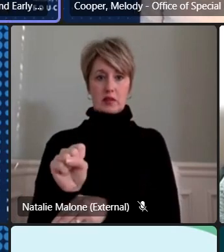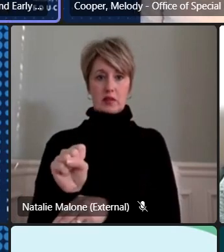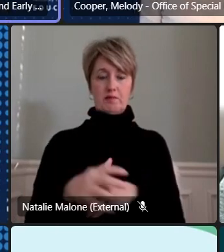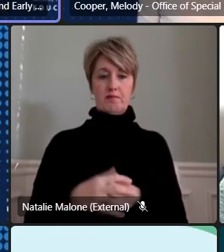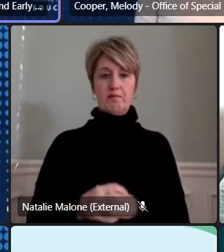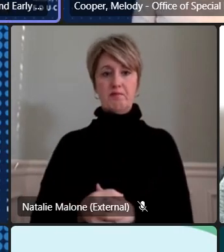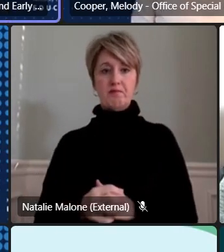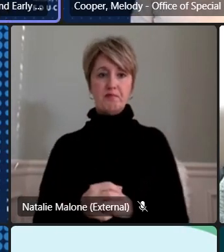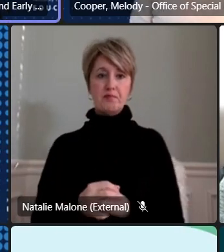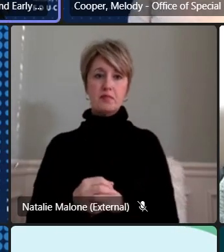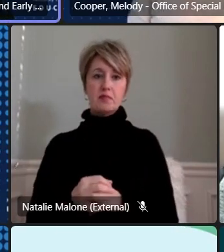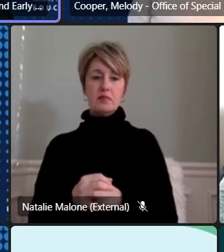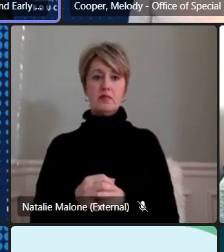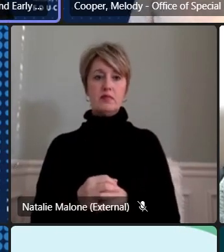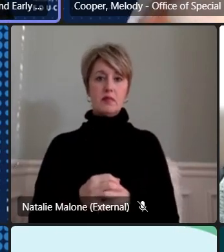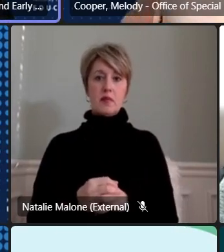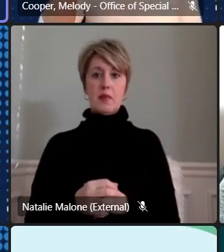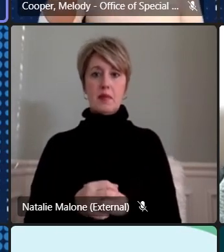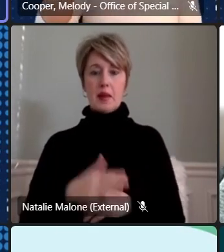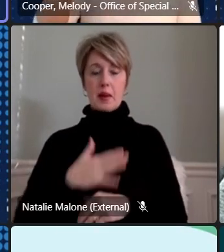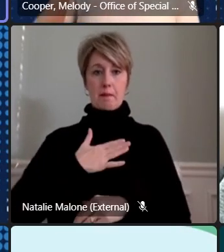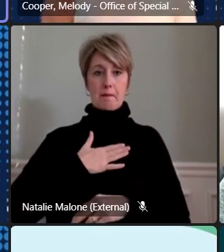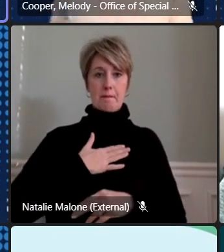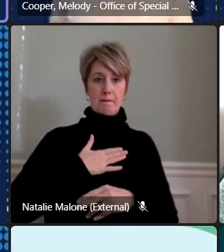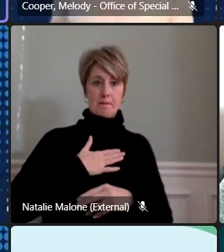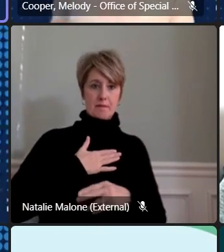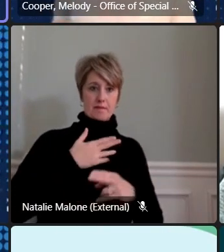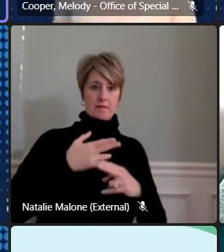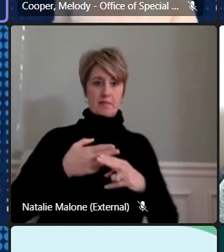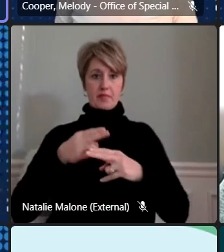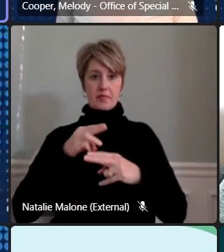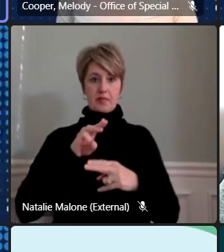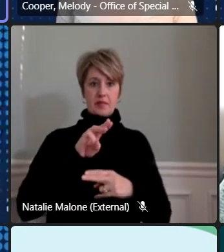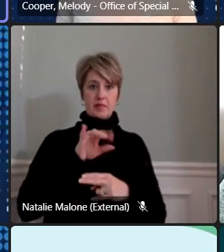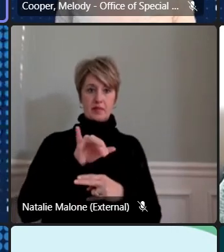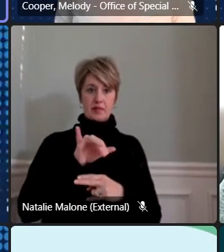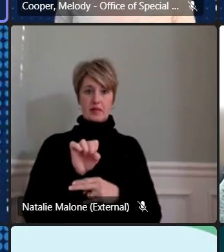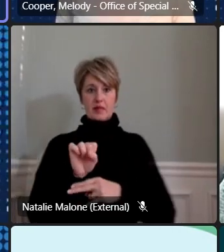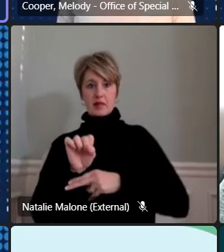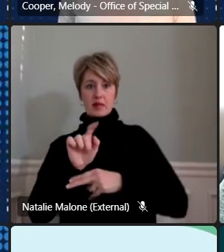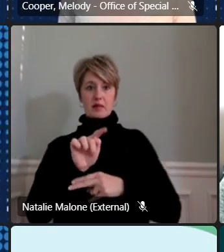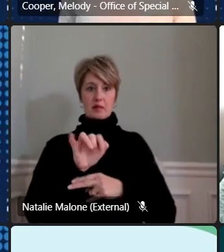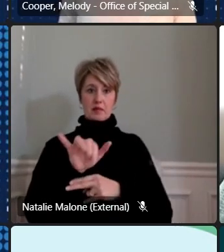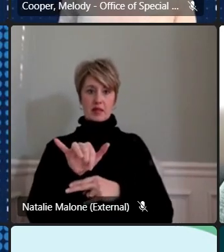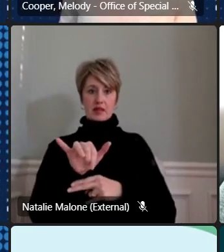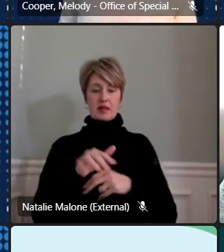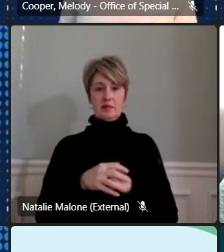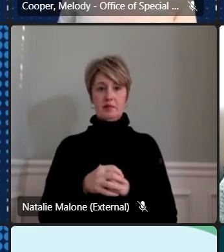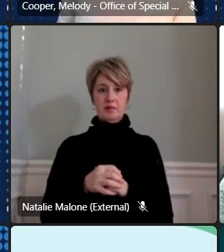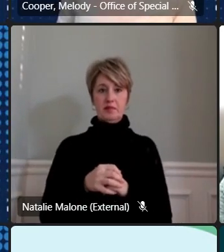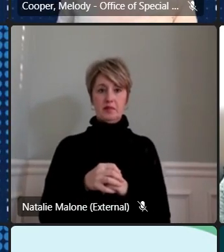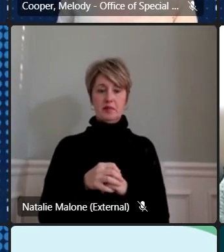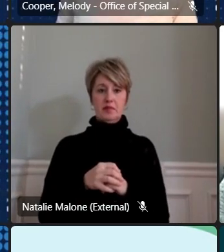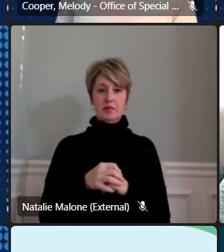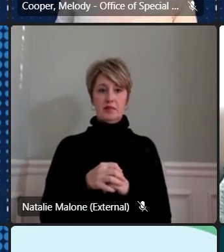Okay, this is Misty. Matt, could you share your screen, please?